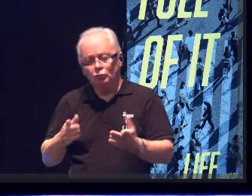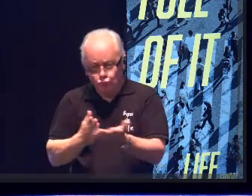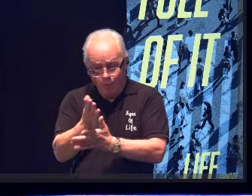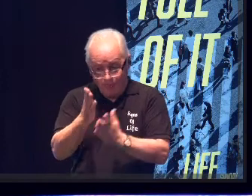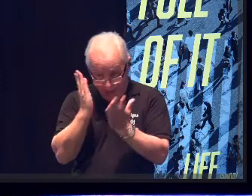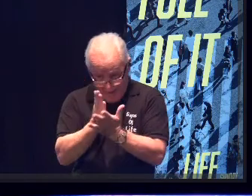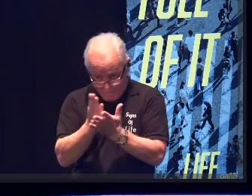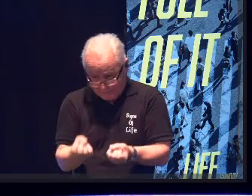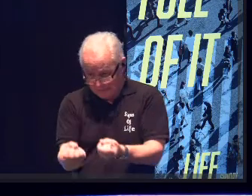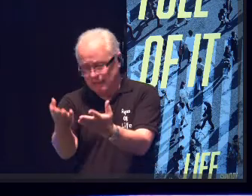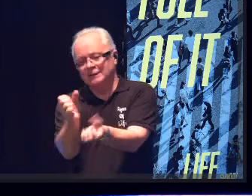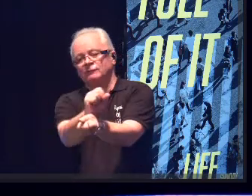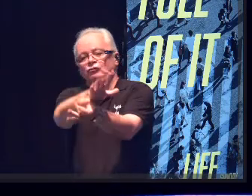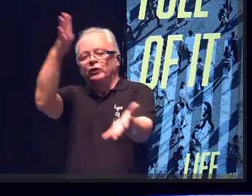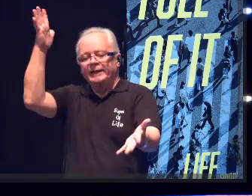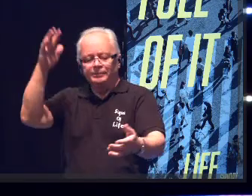free.